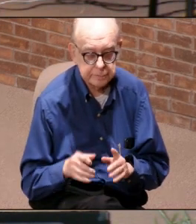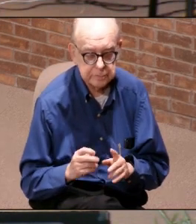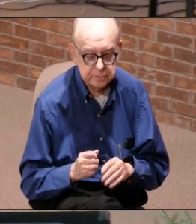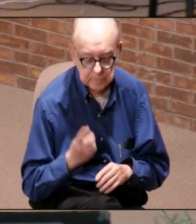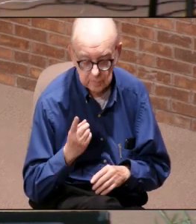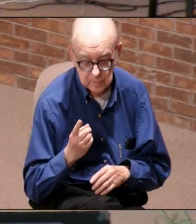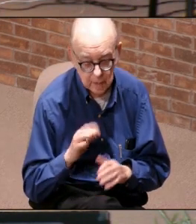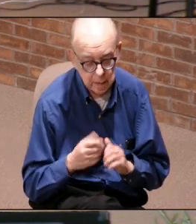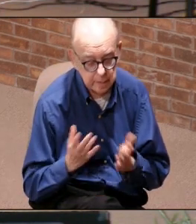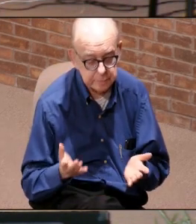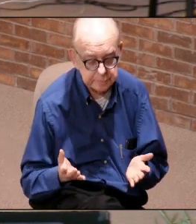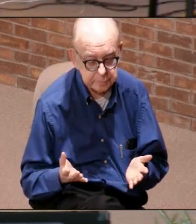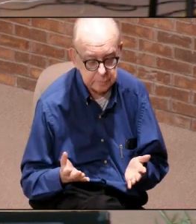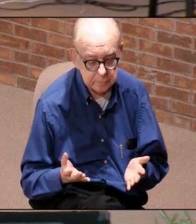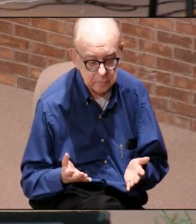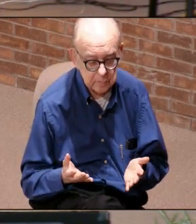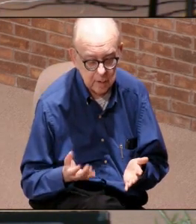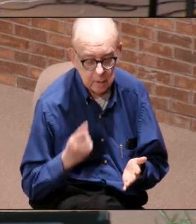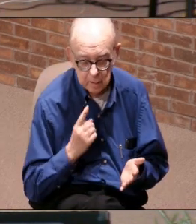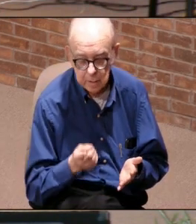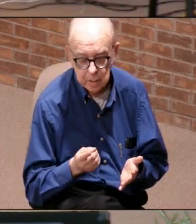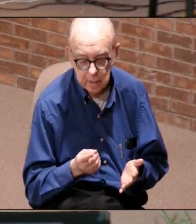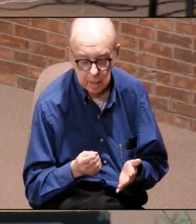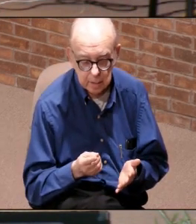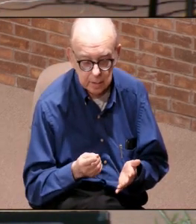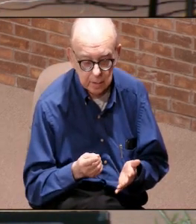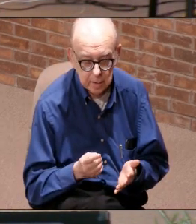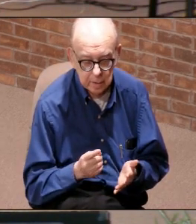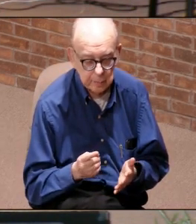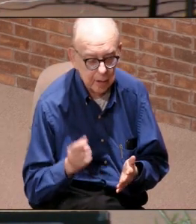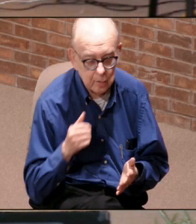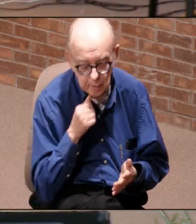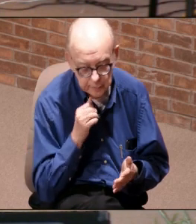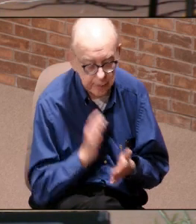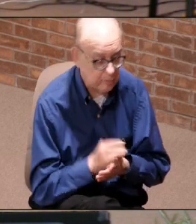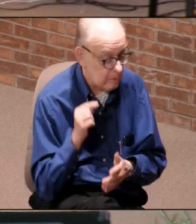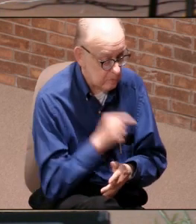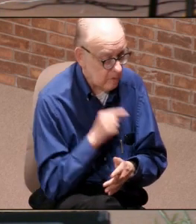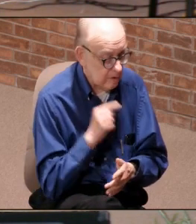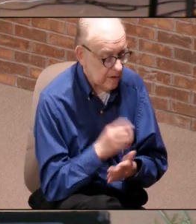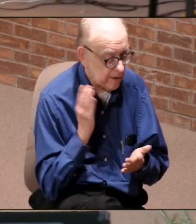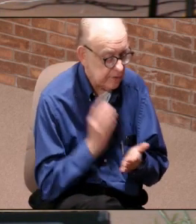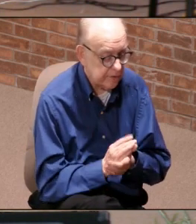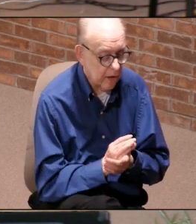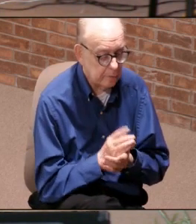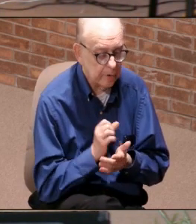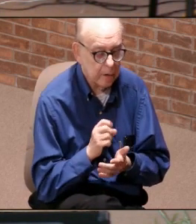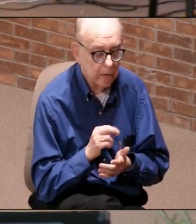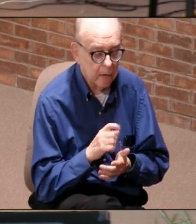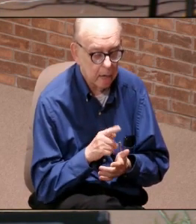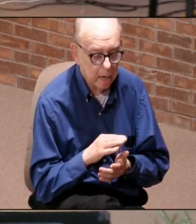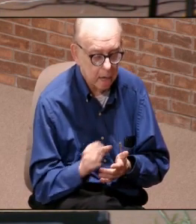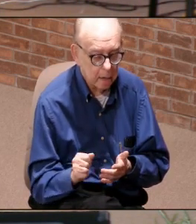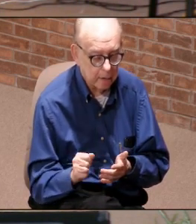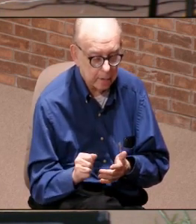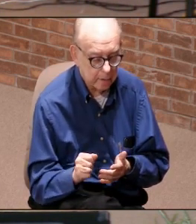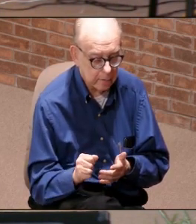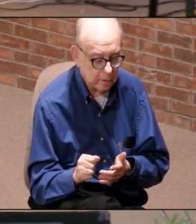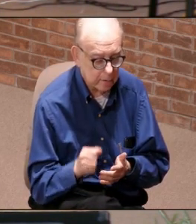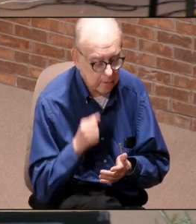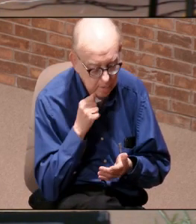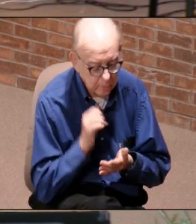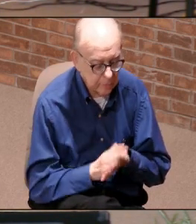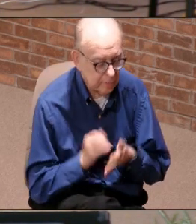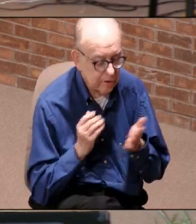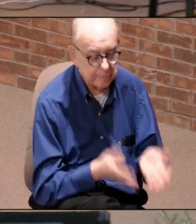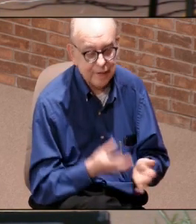How comes? She kept poking me and telling me to stop snoring. I didn't know I was snoring. She should have just left me